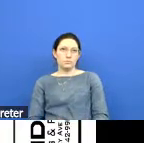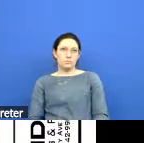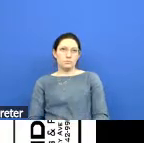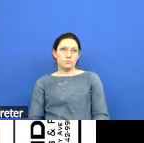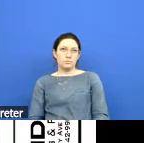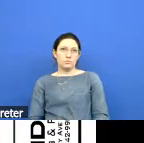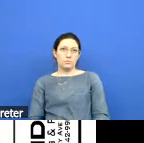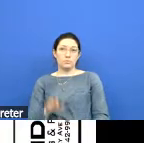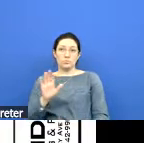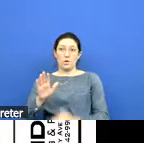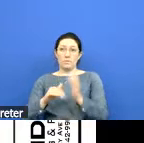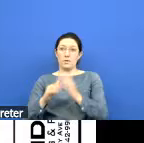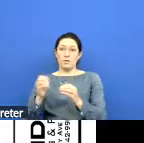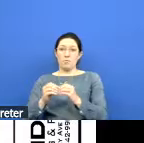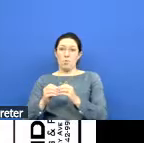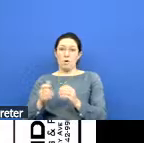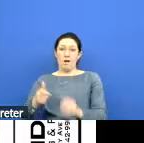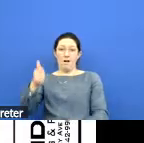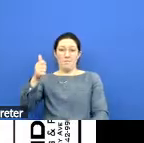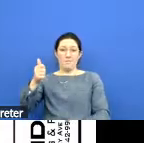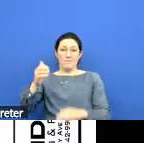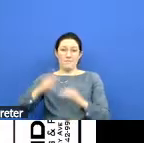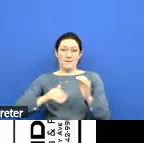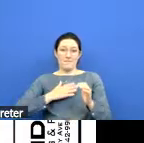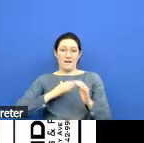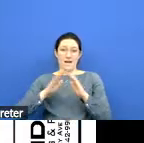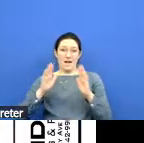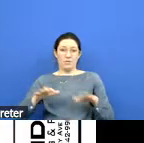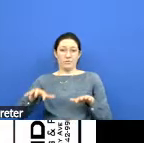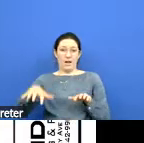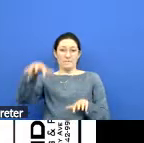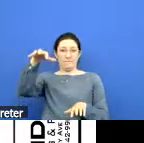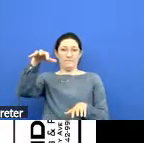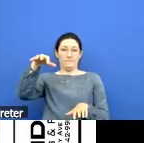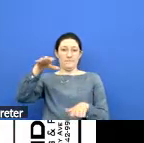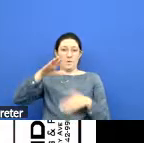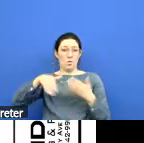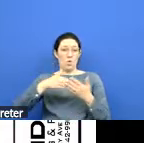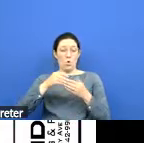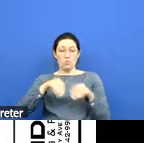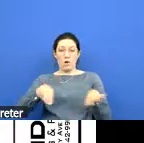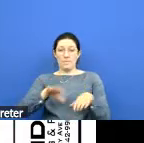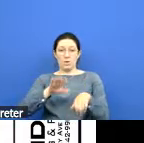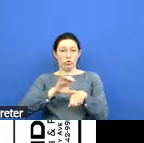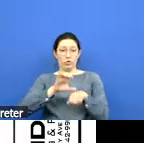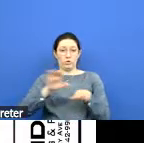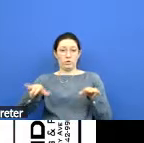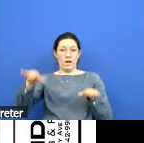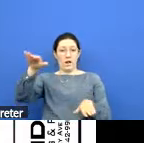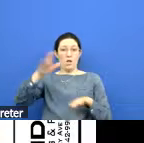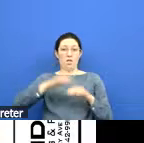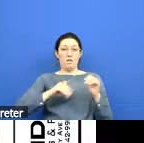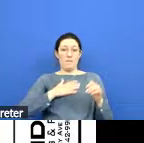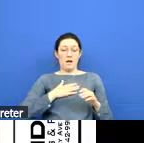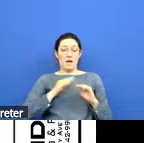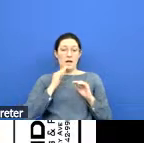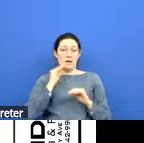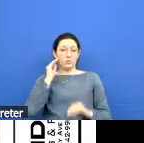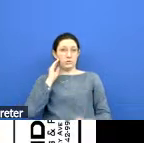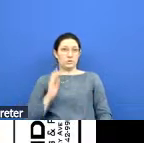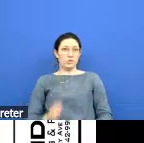their buildings are higher than my house. You know, Right. that whole property, the church is higher than my